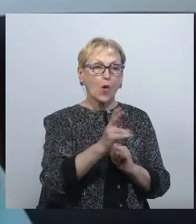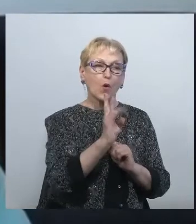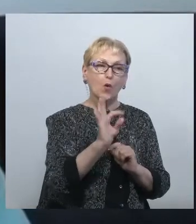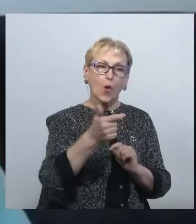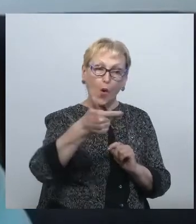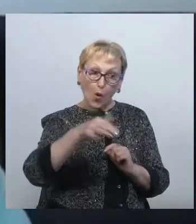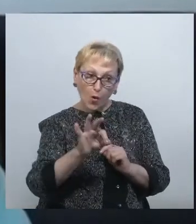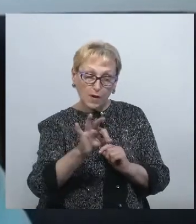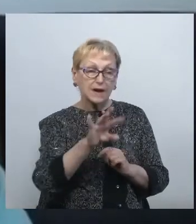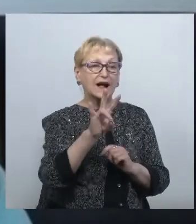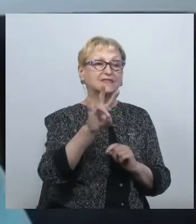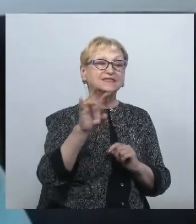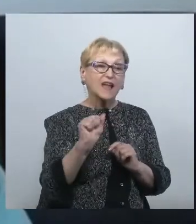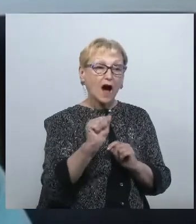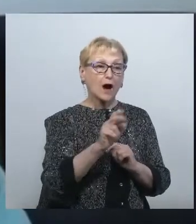those